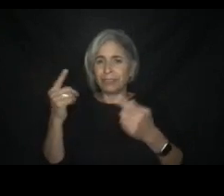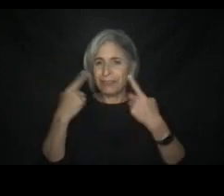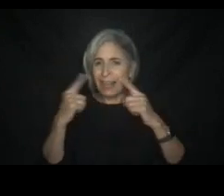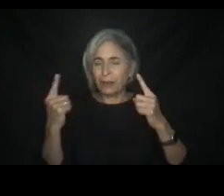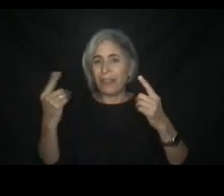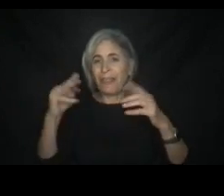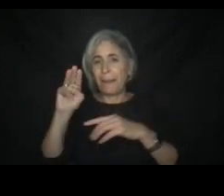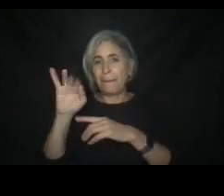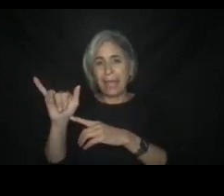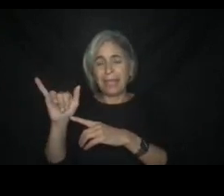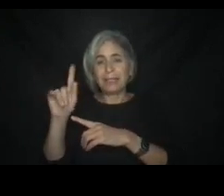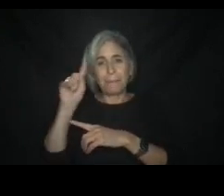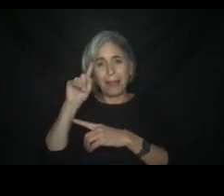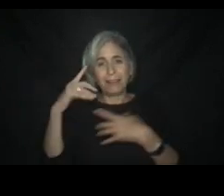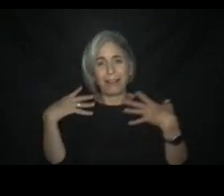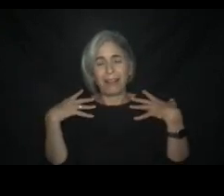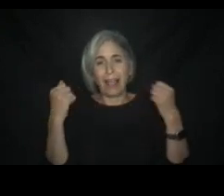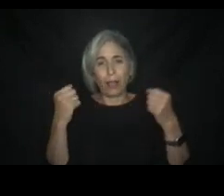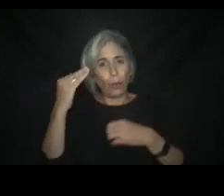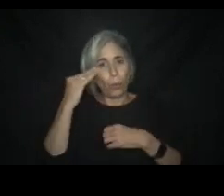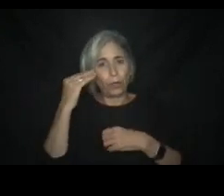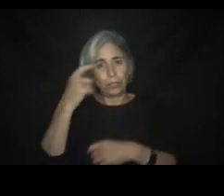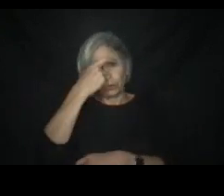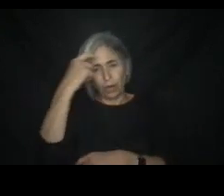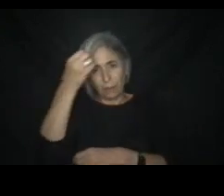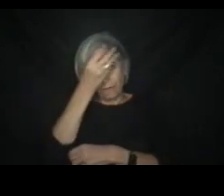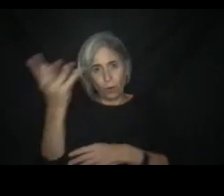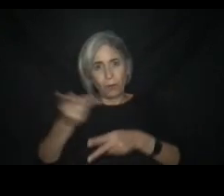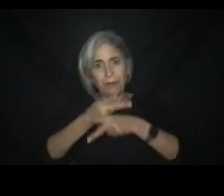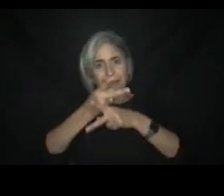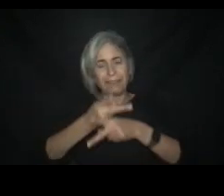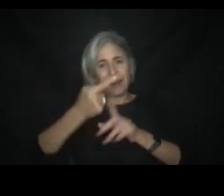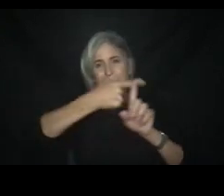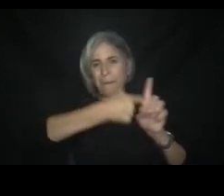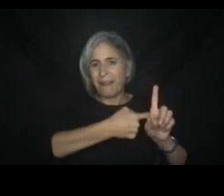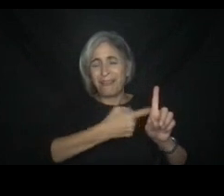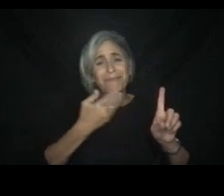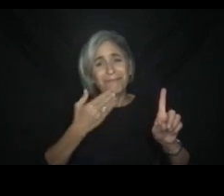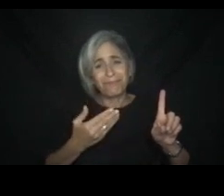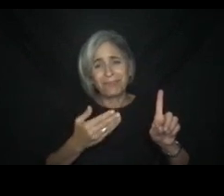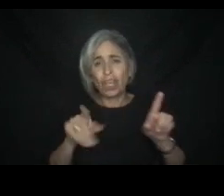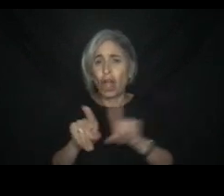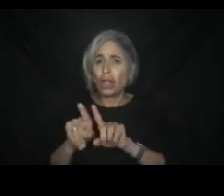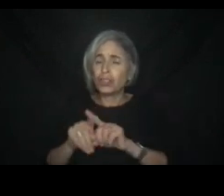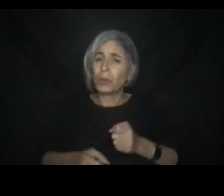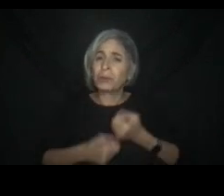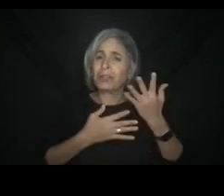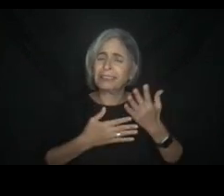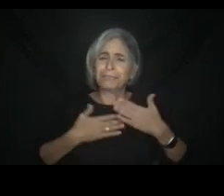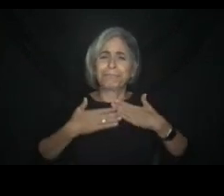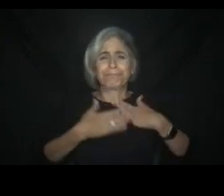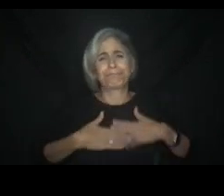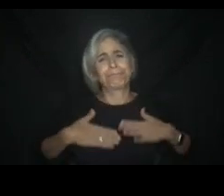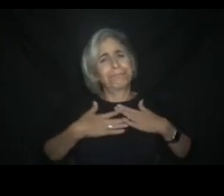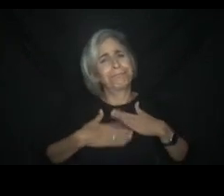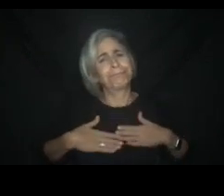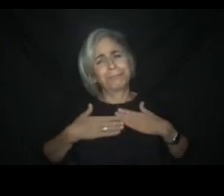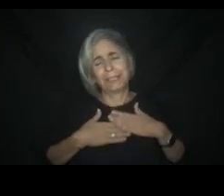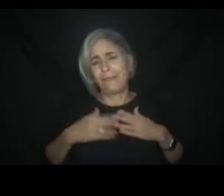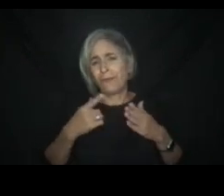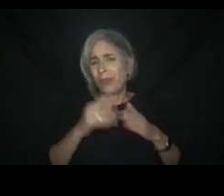May is Mental Health Awareness and Trauma-Informed Care Month. We also express deep appreciation for the